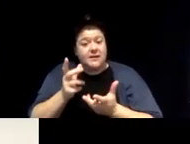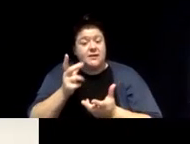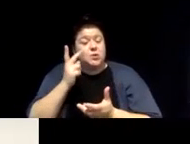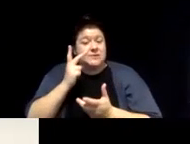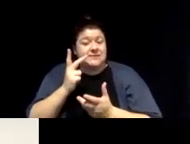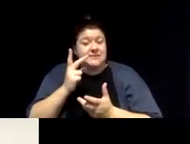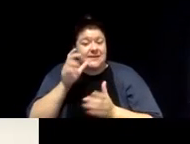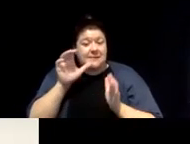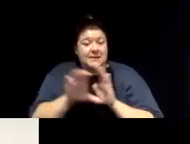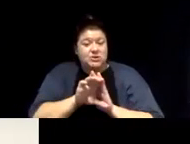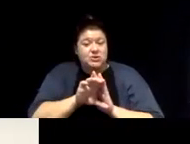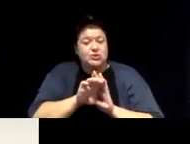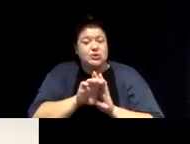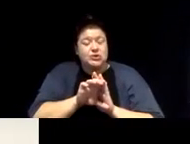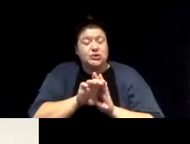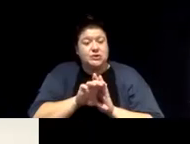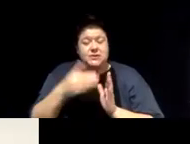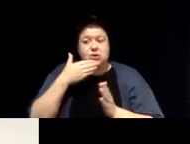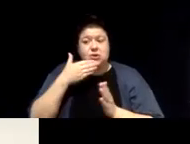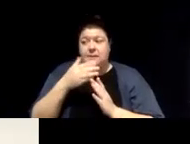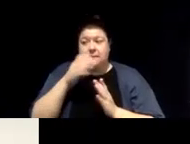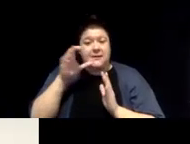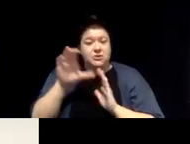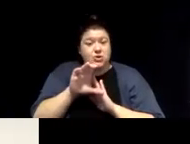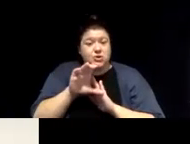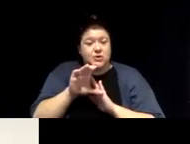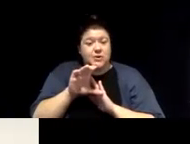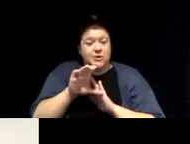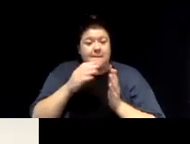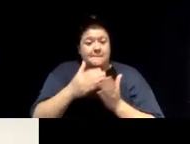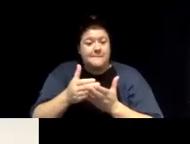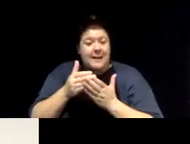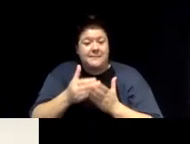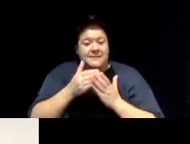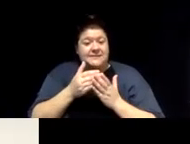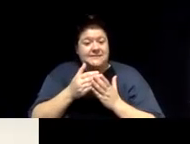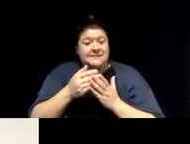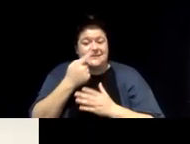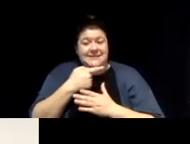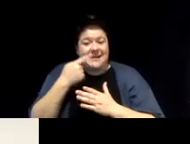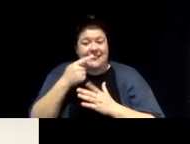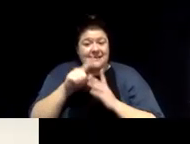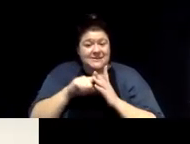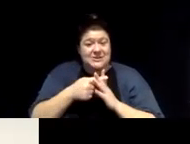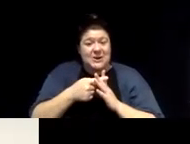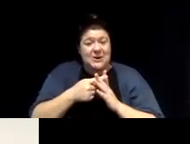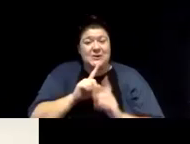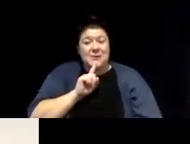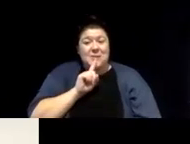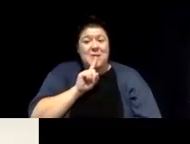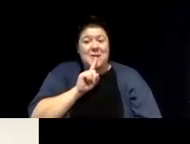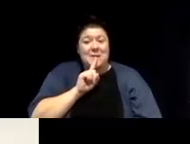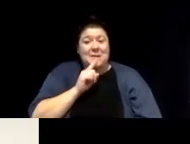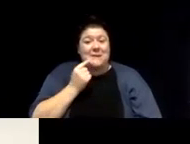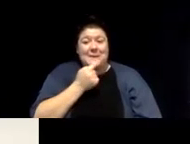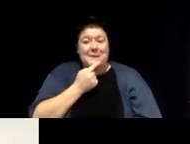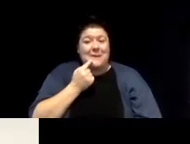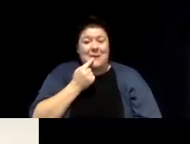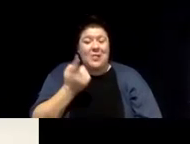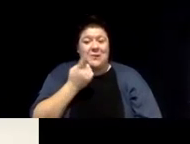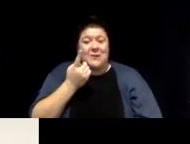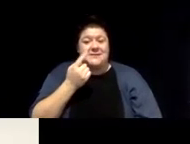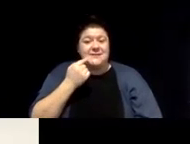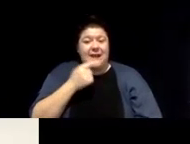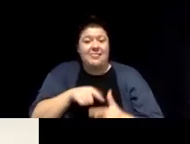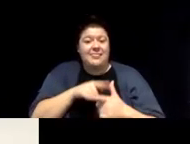this is a really good illustration. When the baby's teeth start to come in, it's always the bottom two teeth come in first. Later on, the upper